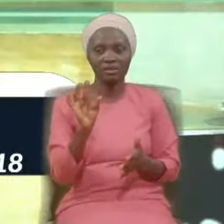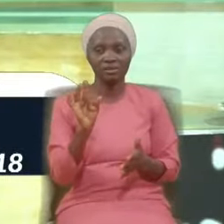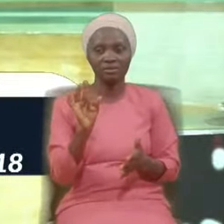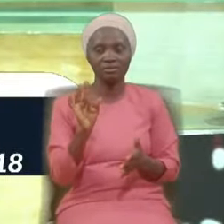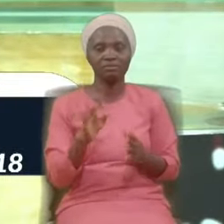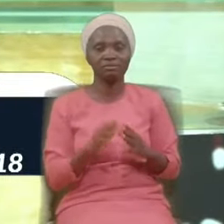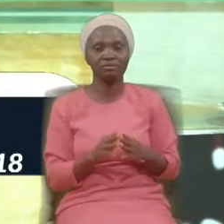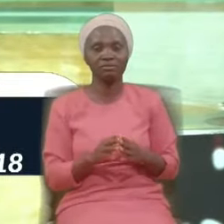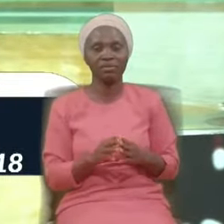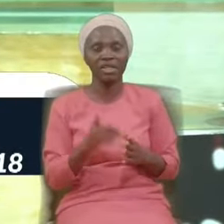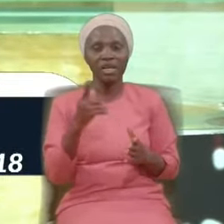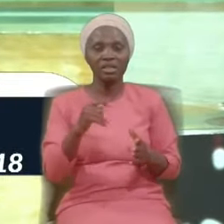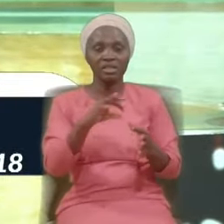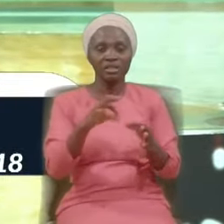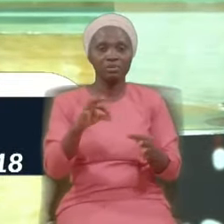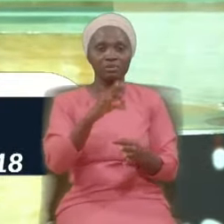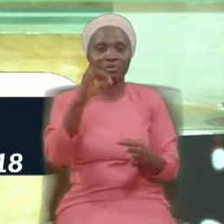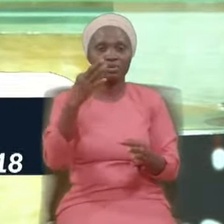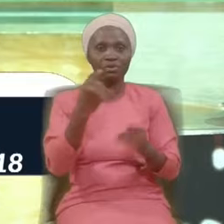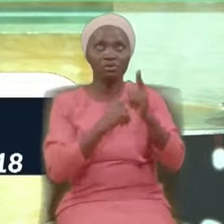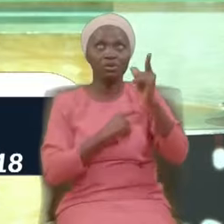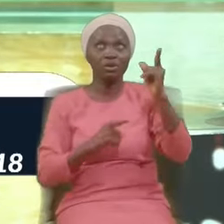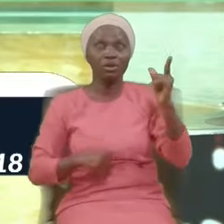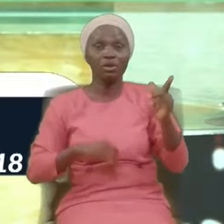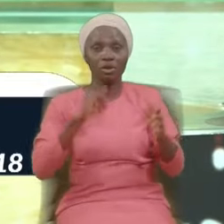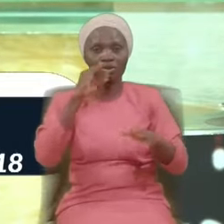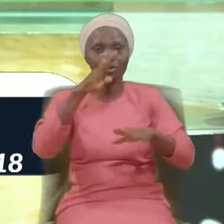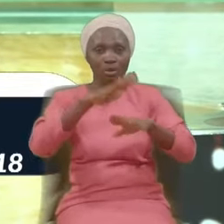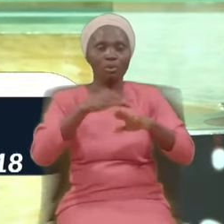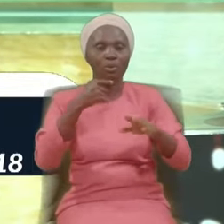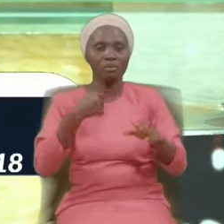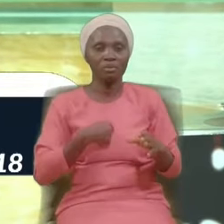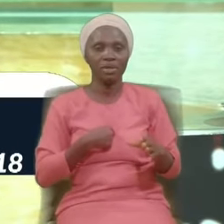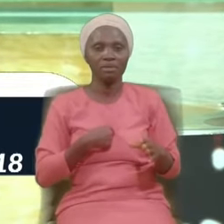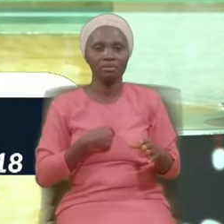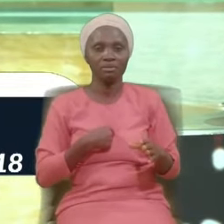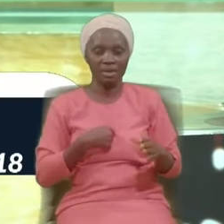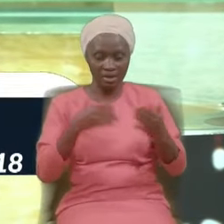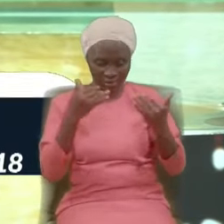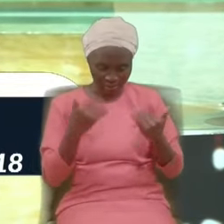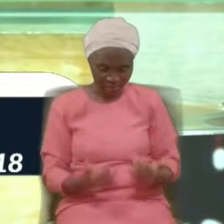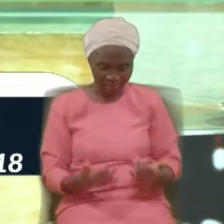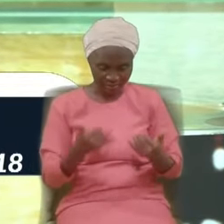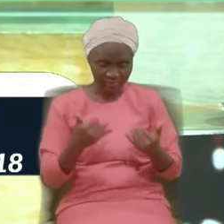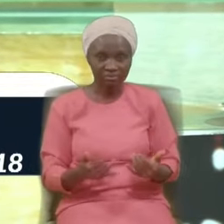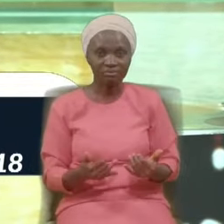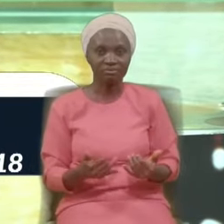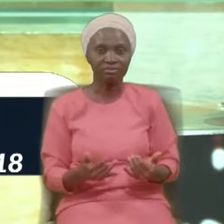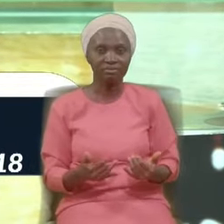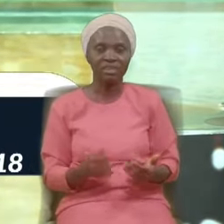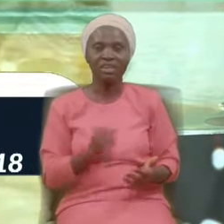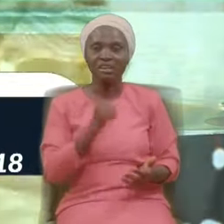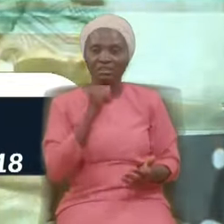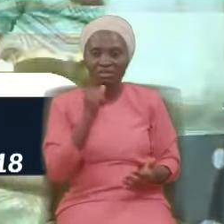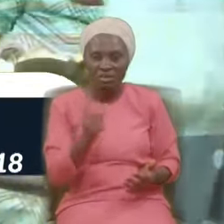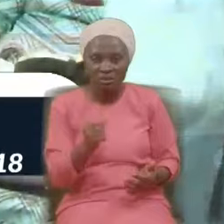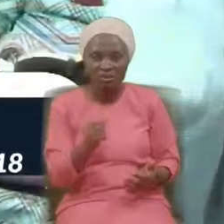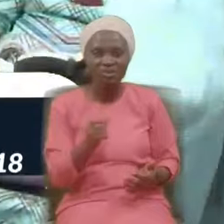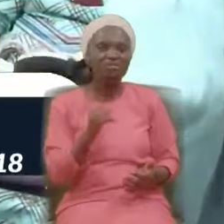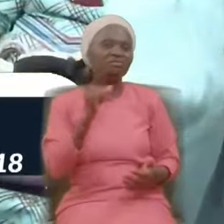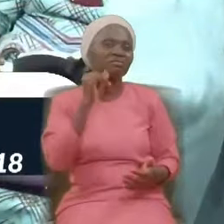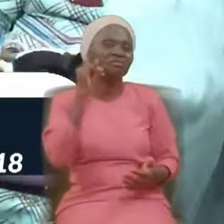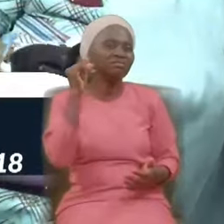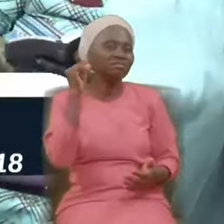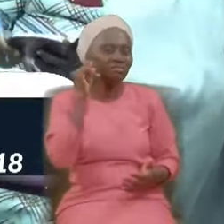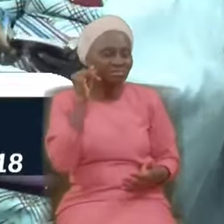Lord is upon me. Past tense or present tense? Yesterday or today?